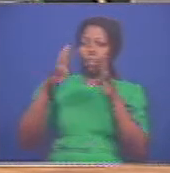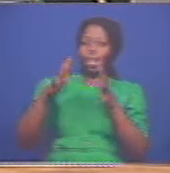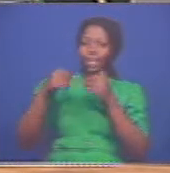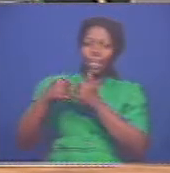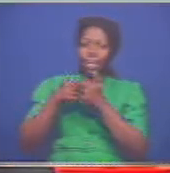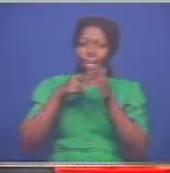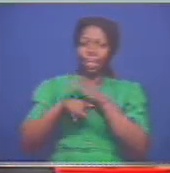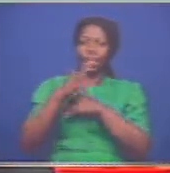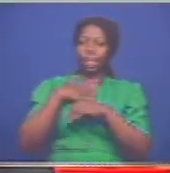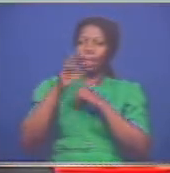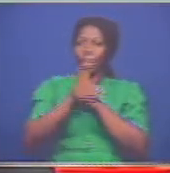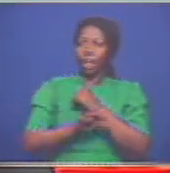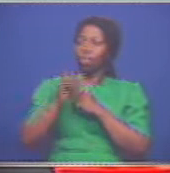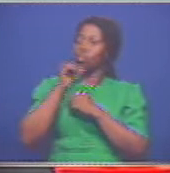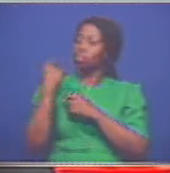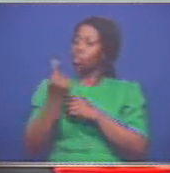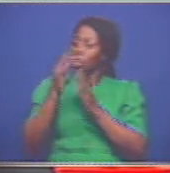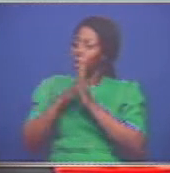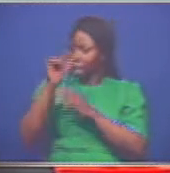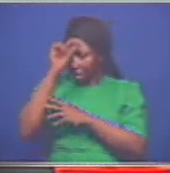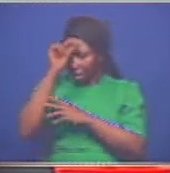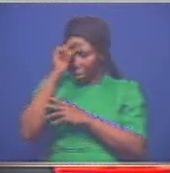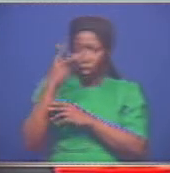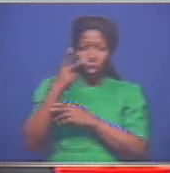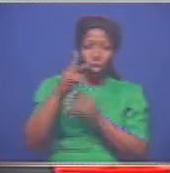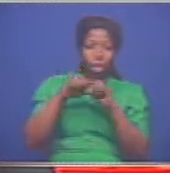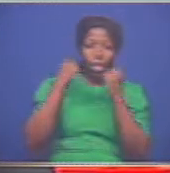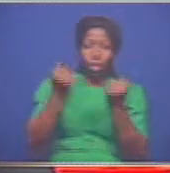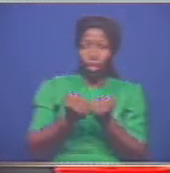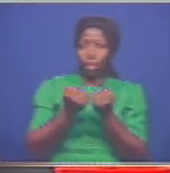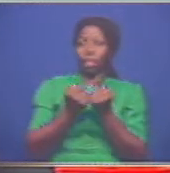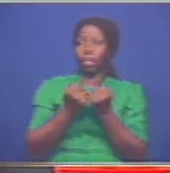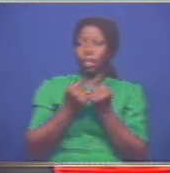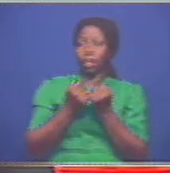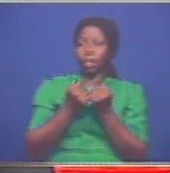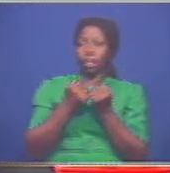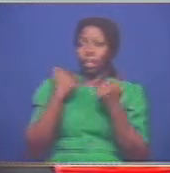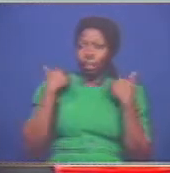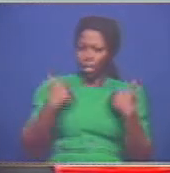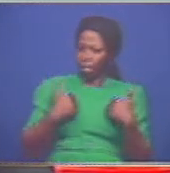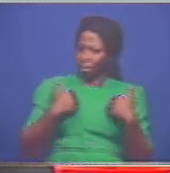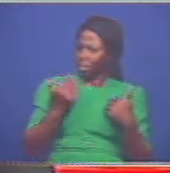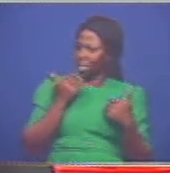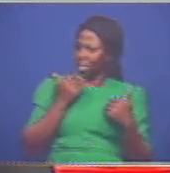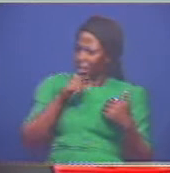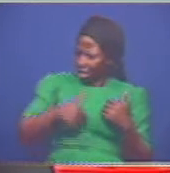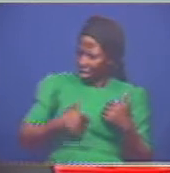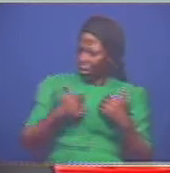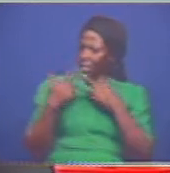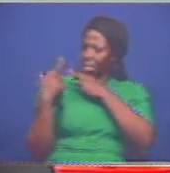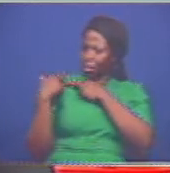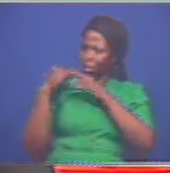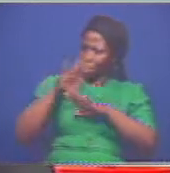country, not just with government. We are looking at a society. I usually ask myself, am I responsible enough? Because you'll